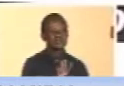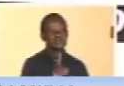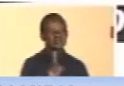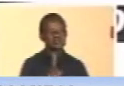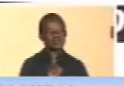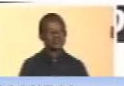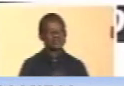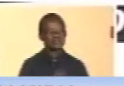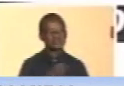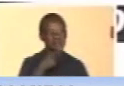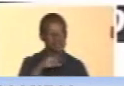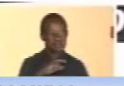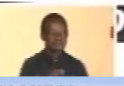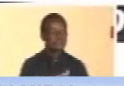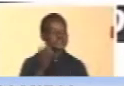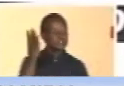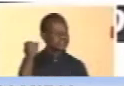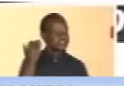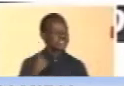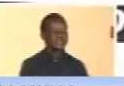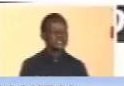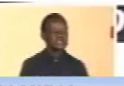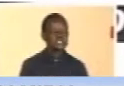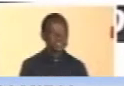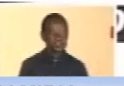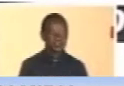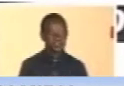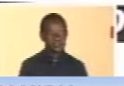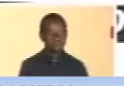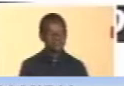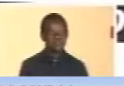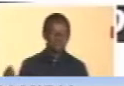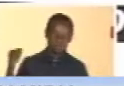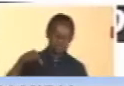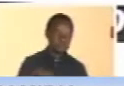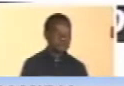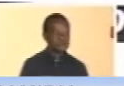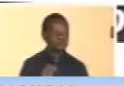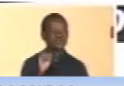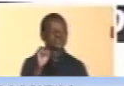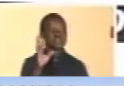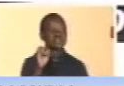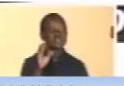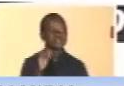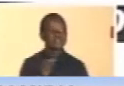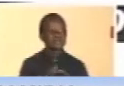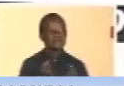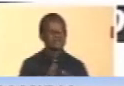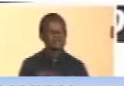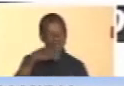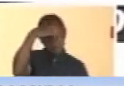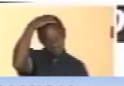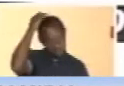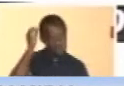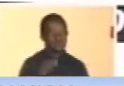with comorbidities was referred from Opua District Hospital to Oshakati Intermediate Hospital on the 1st of October